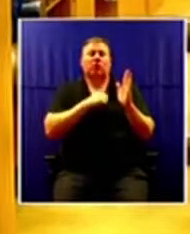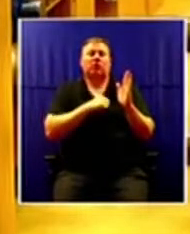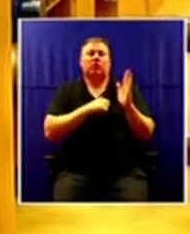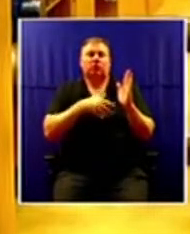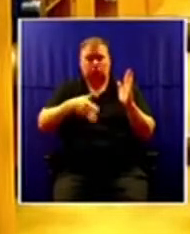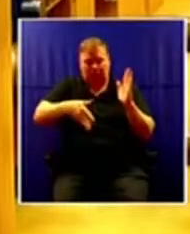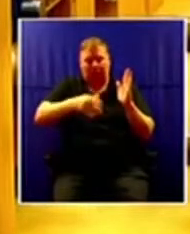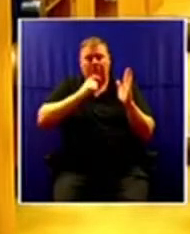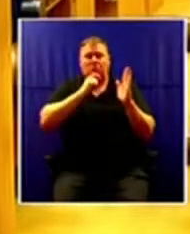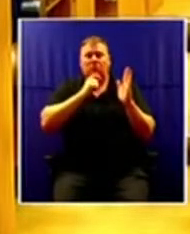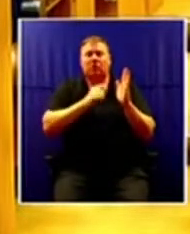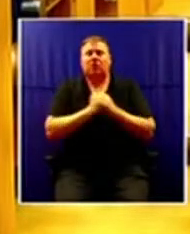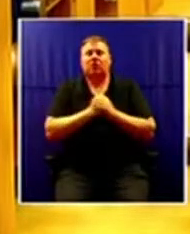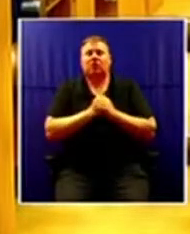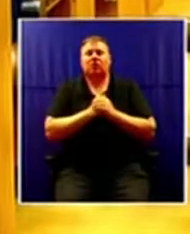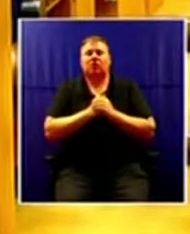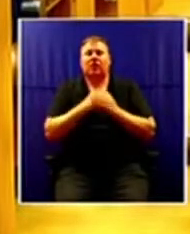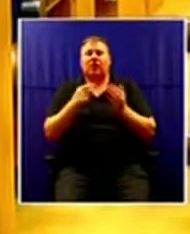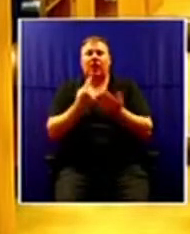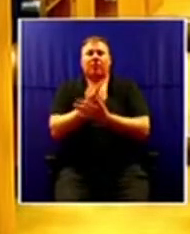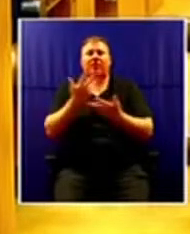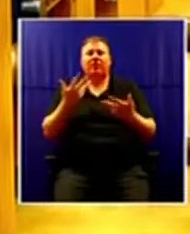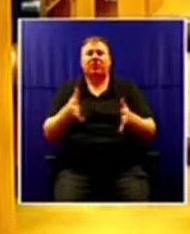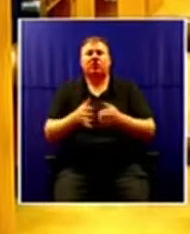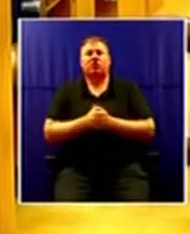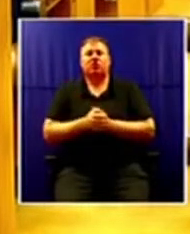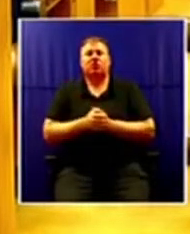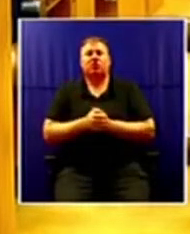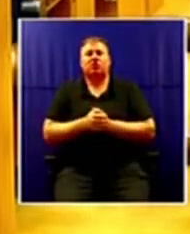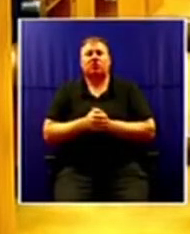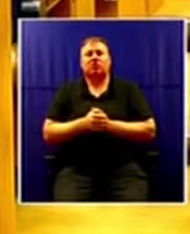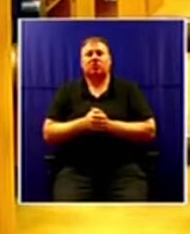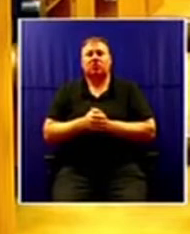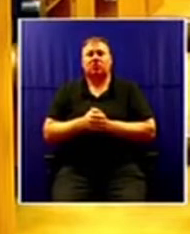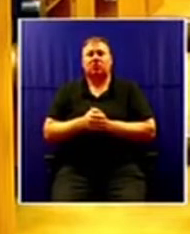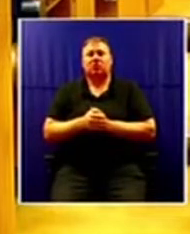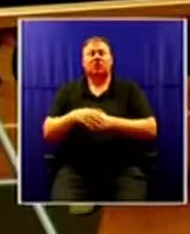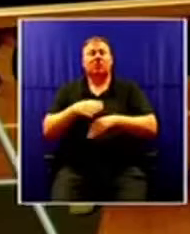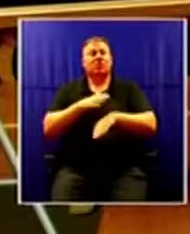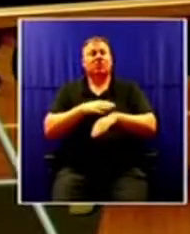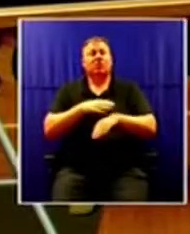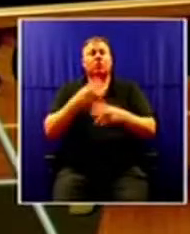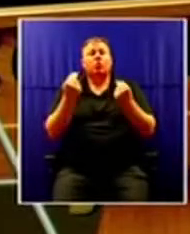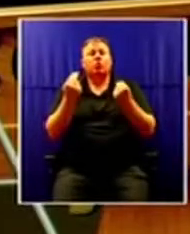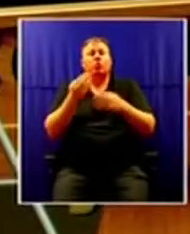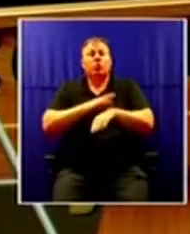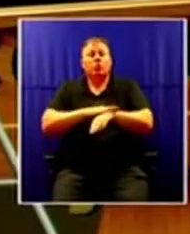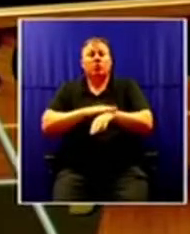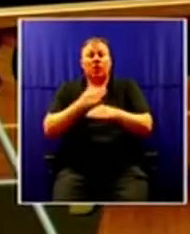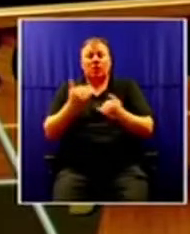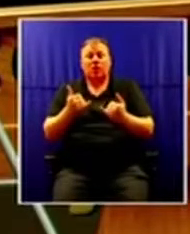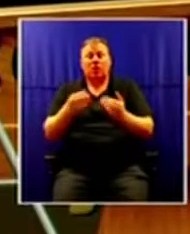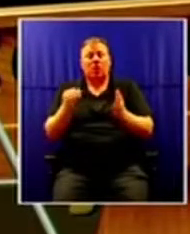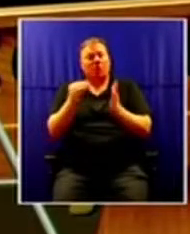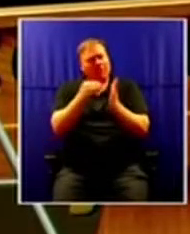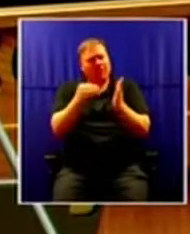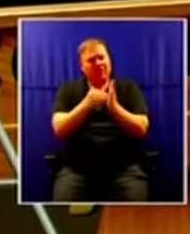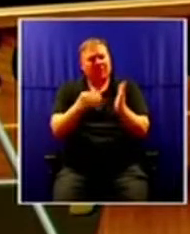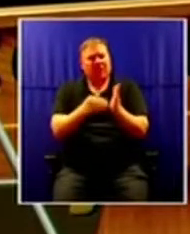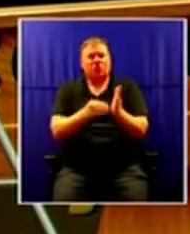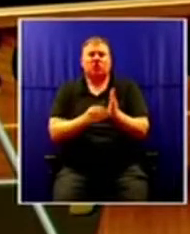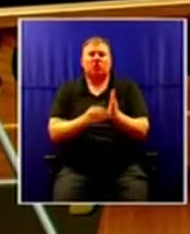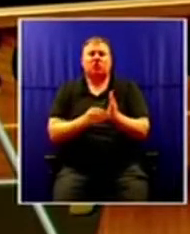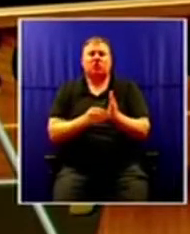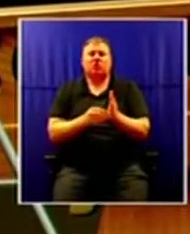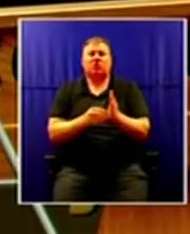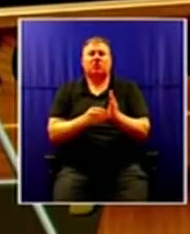We have entered what I see as a new era of implementation. But implementation